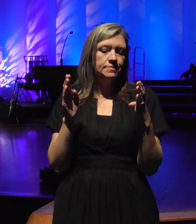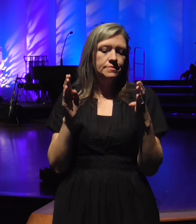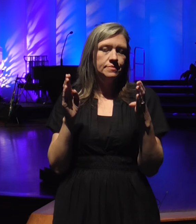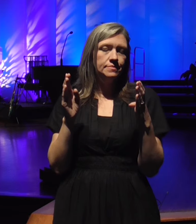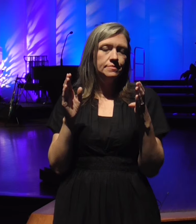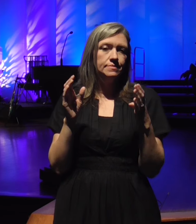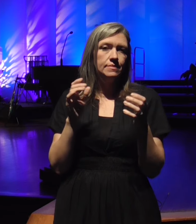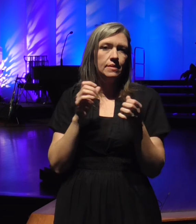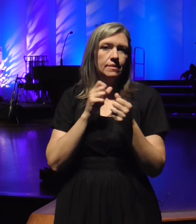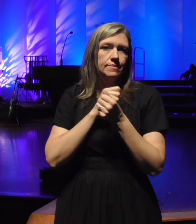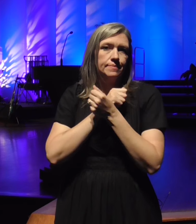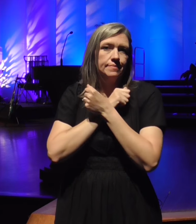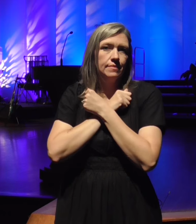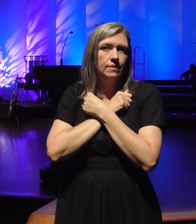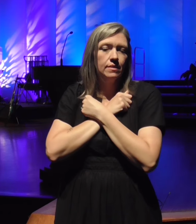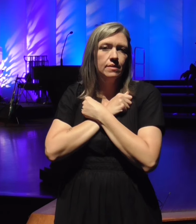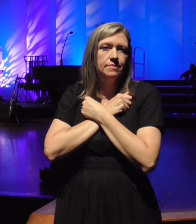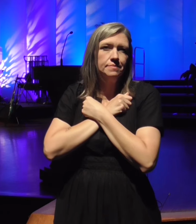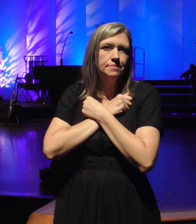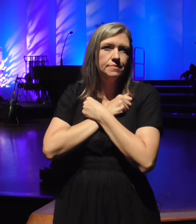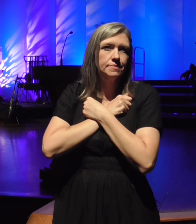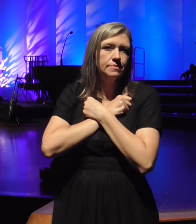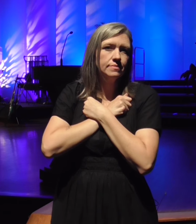Love. We